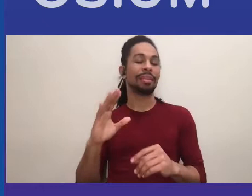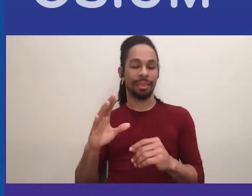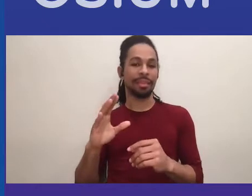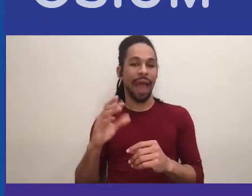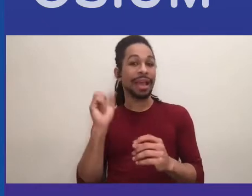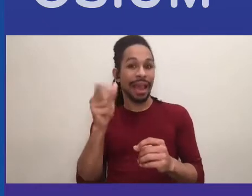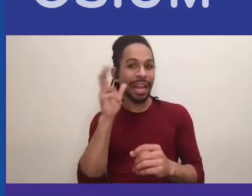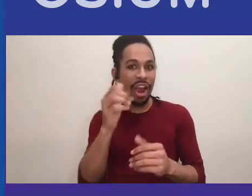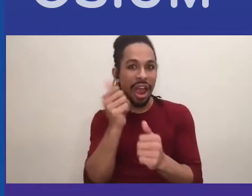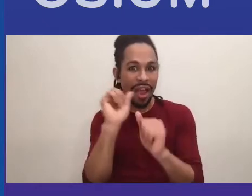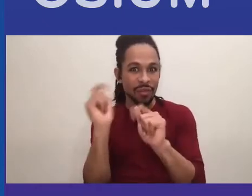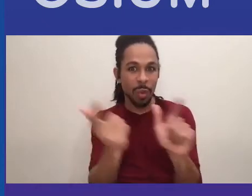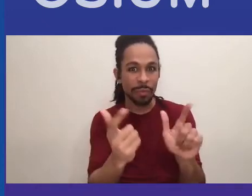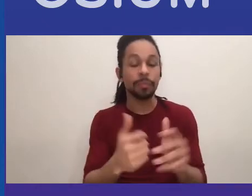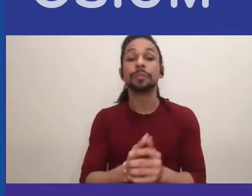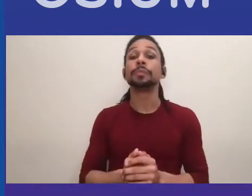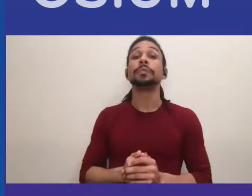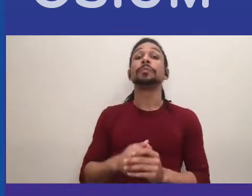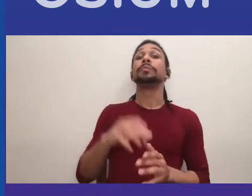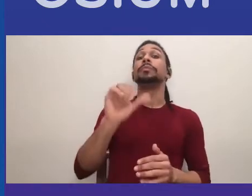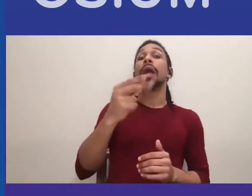Thank you. This is Ahimsa speaking.